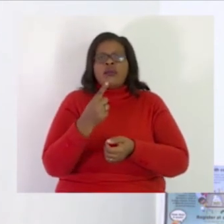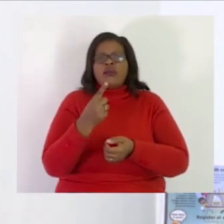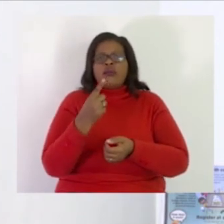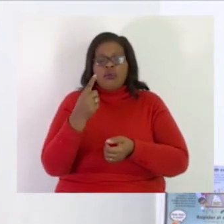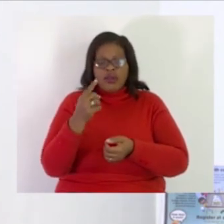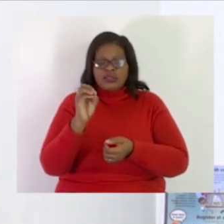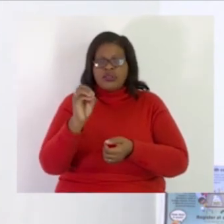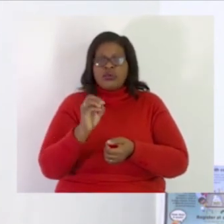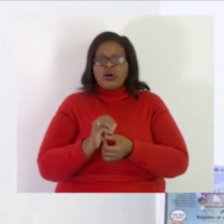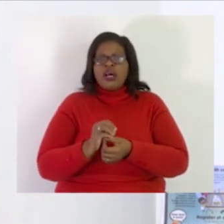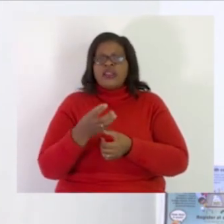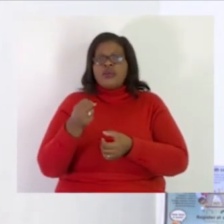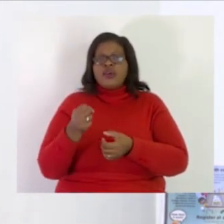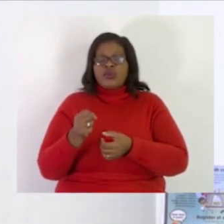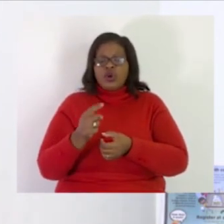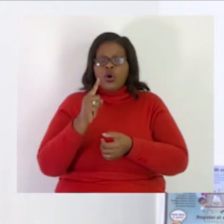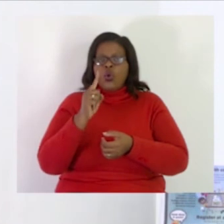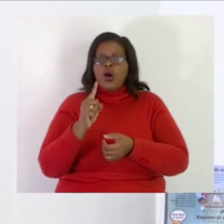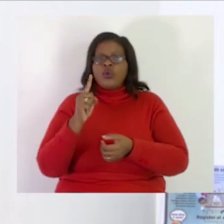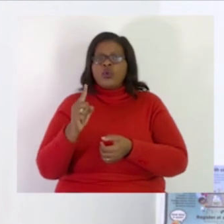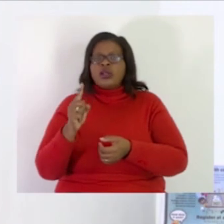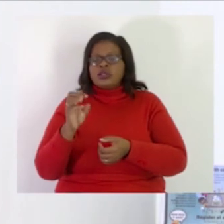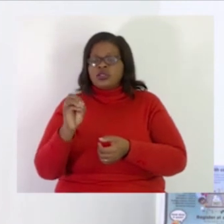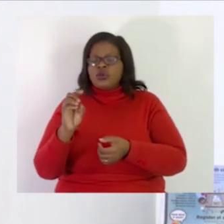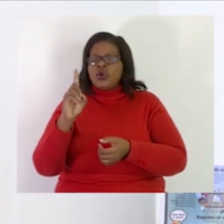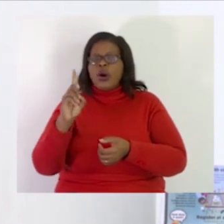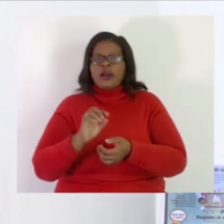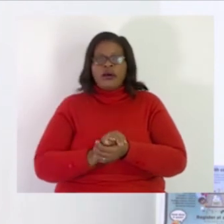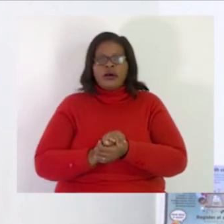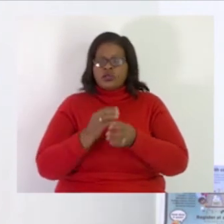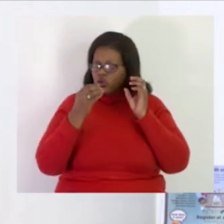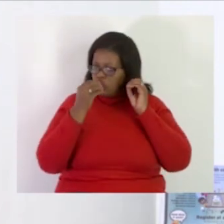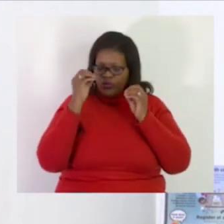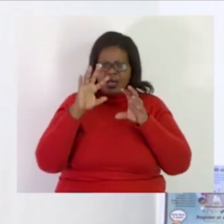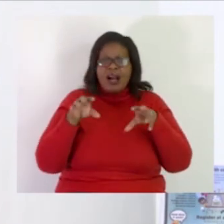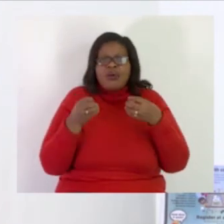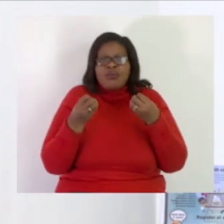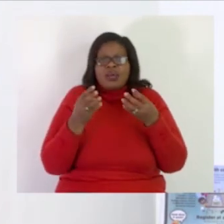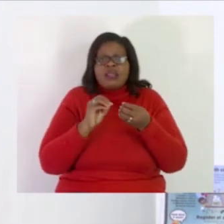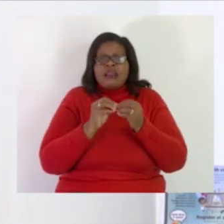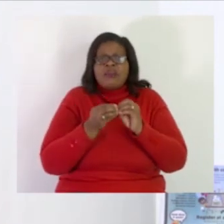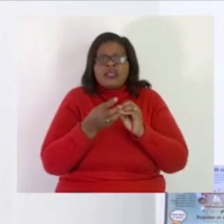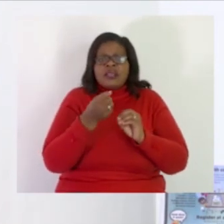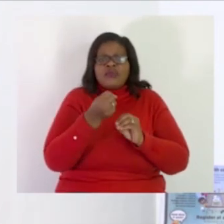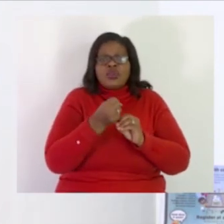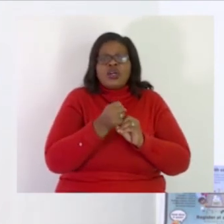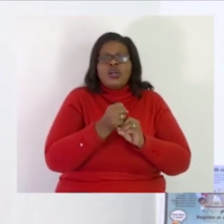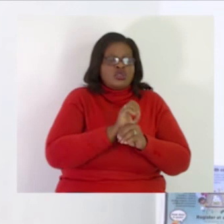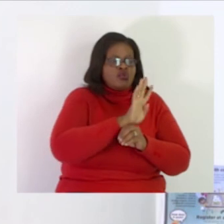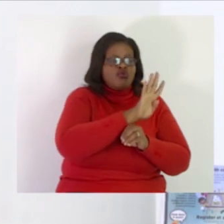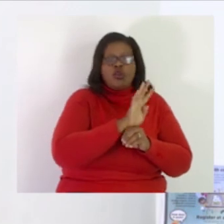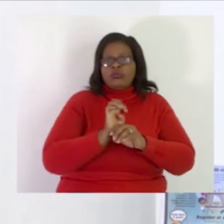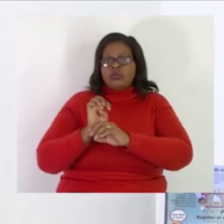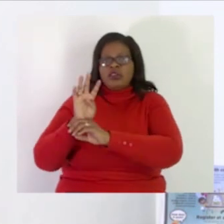then you have 1, 1, 0, 1. How many digits do you have here? I have 4. How many digits